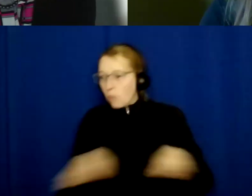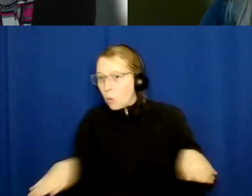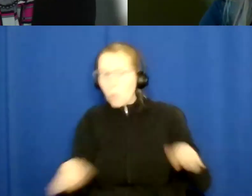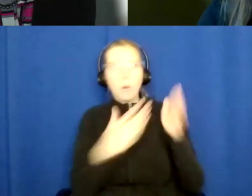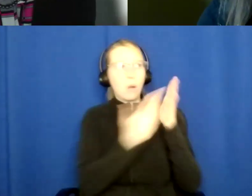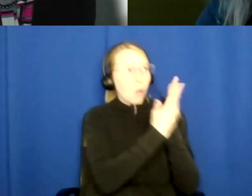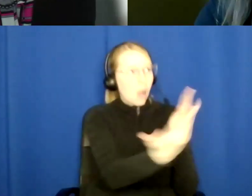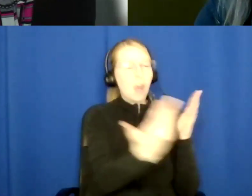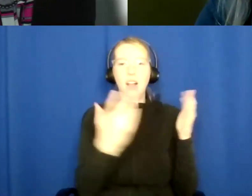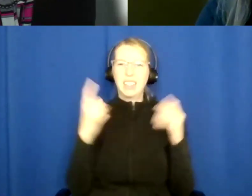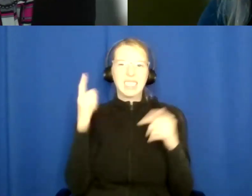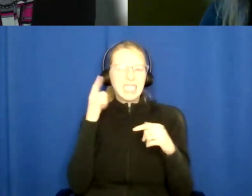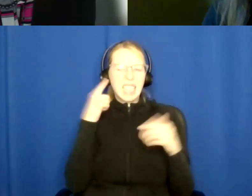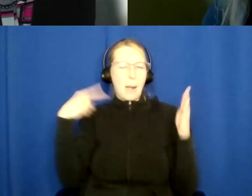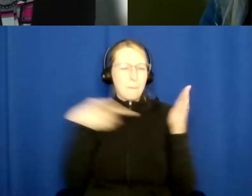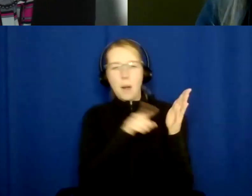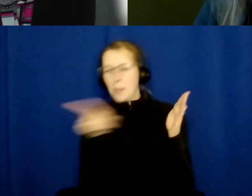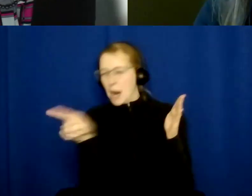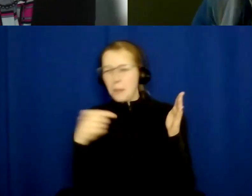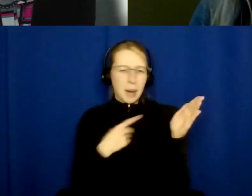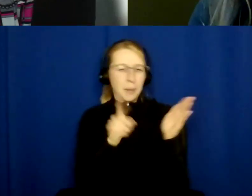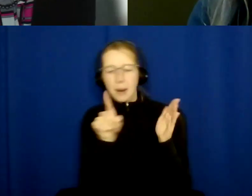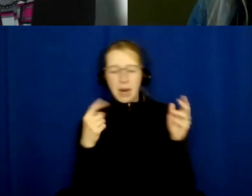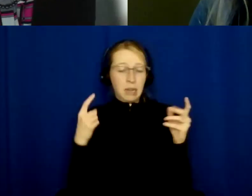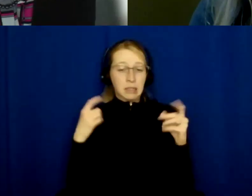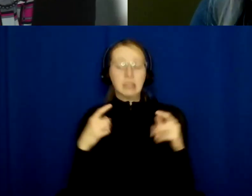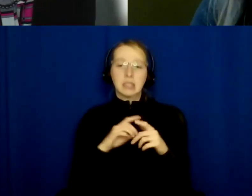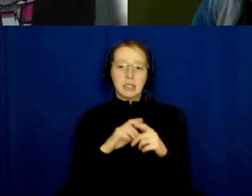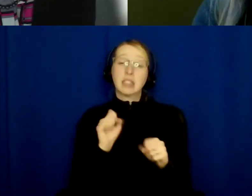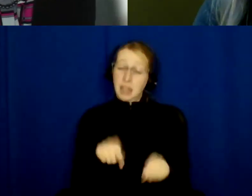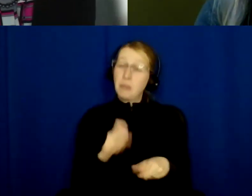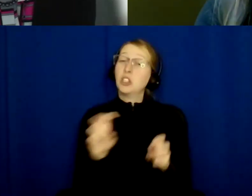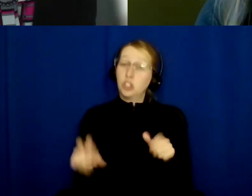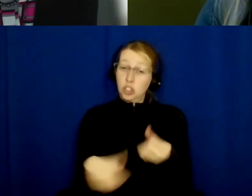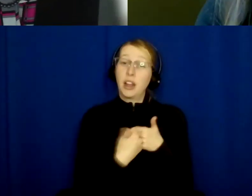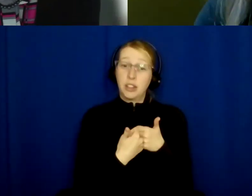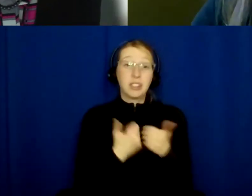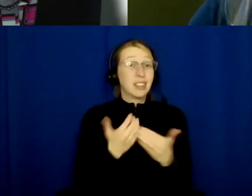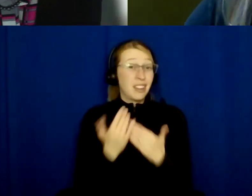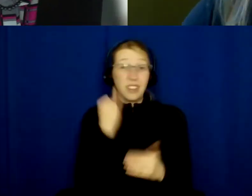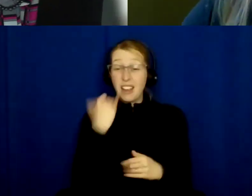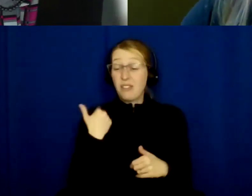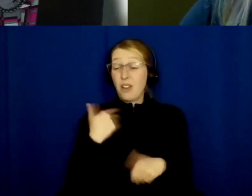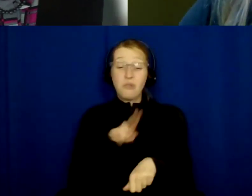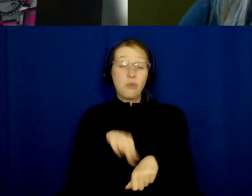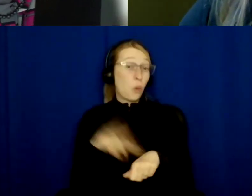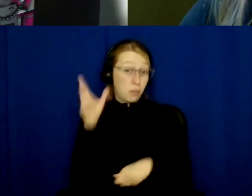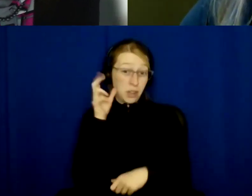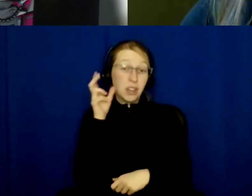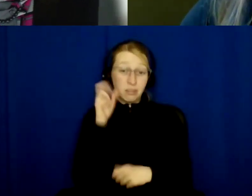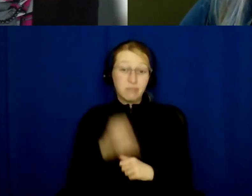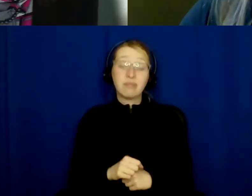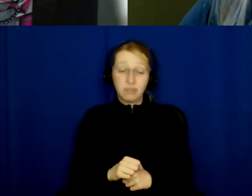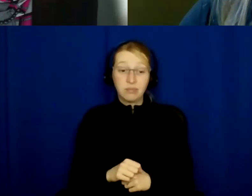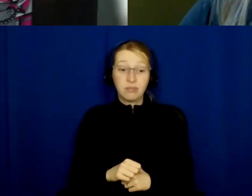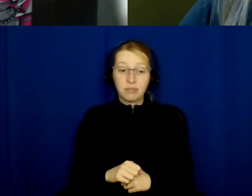be very challenging, even for people with normal hearing, often to hear in those situations. And